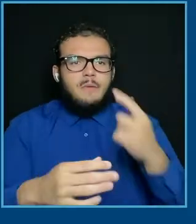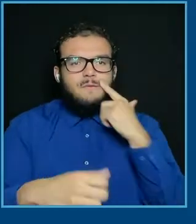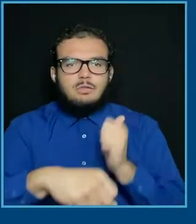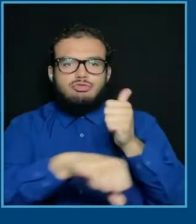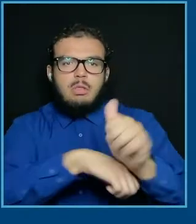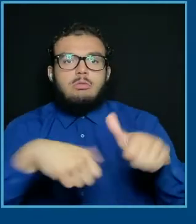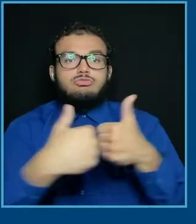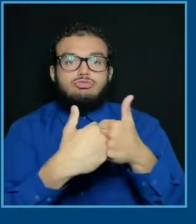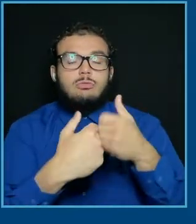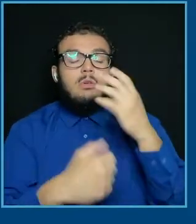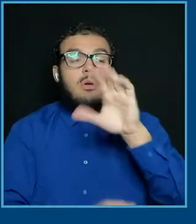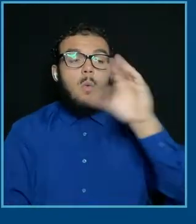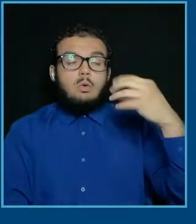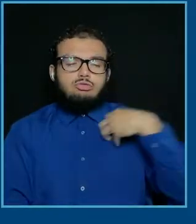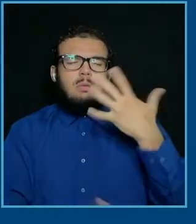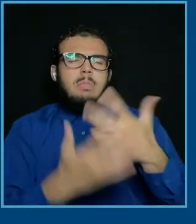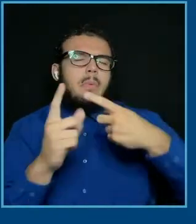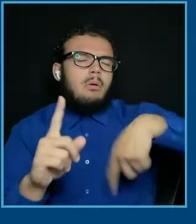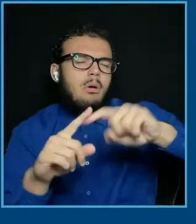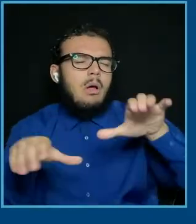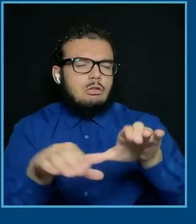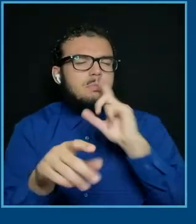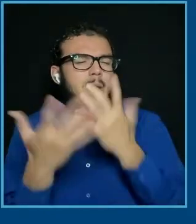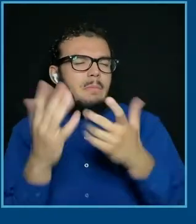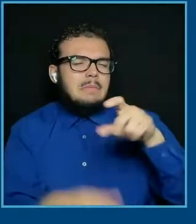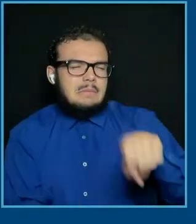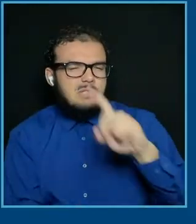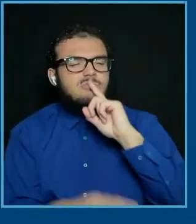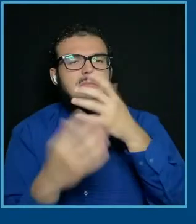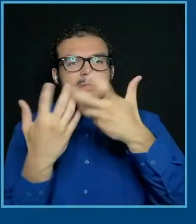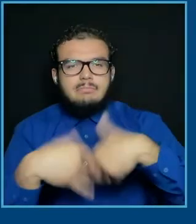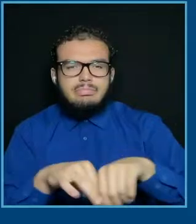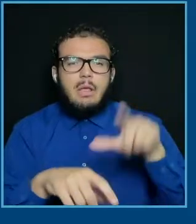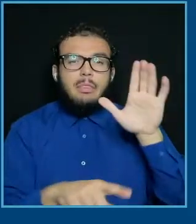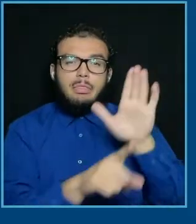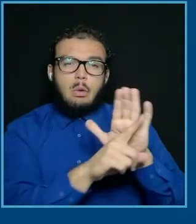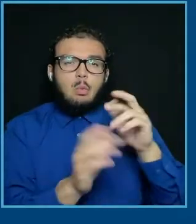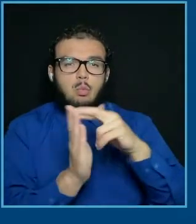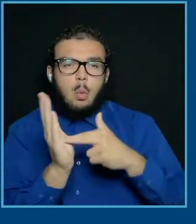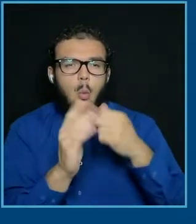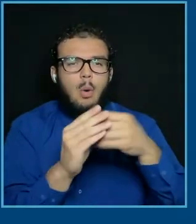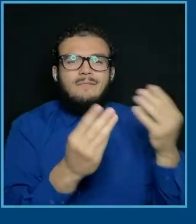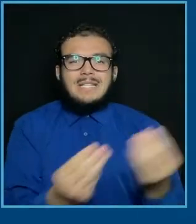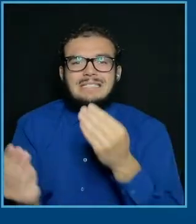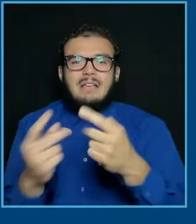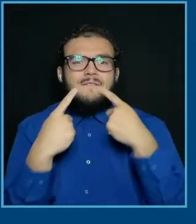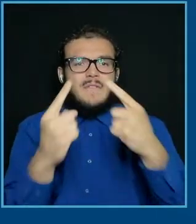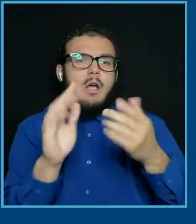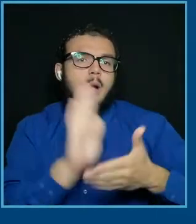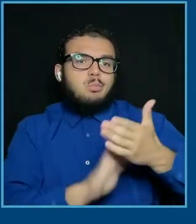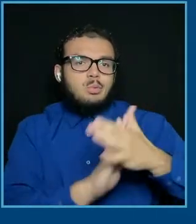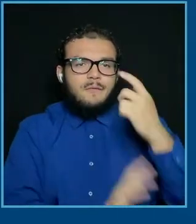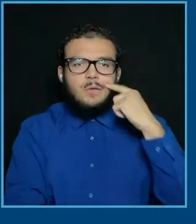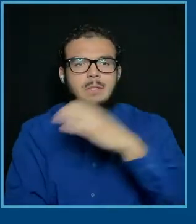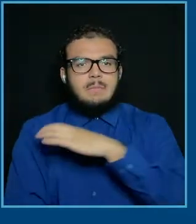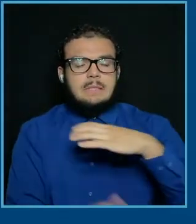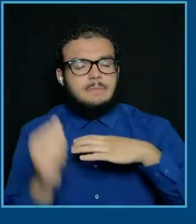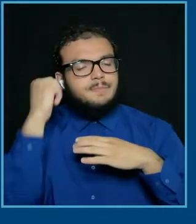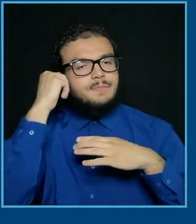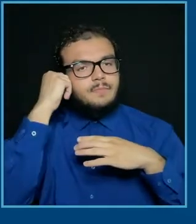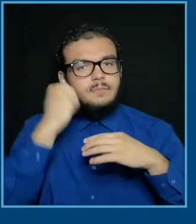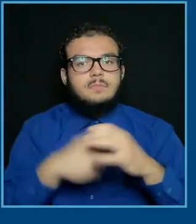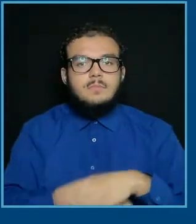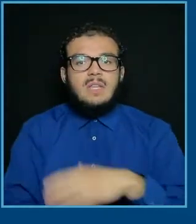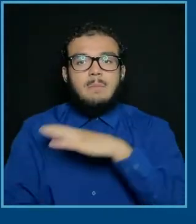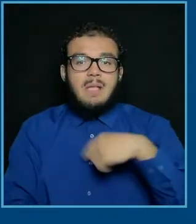the co-chairs may take such actions as may be necessary to carry out the committee's rules or to facilitate the effective operation of the committee. The committee has the